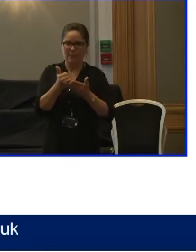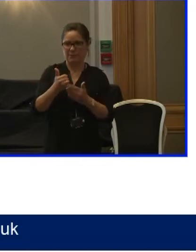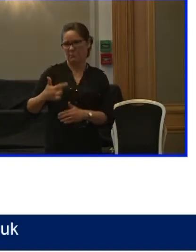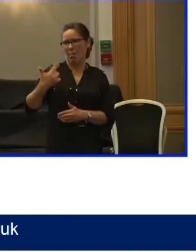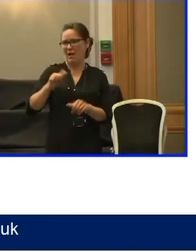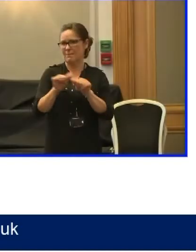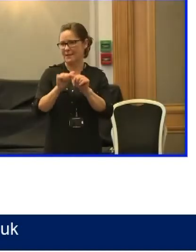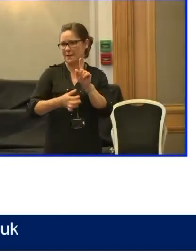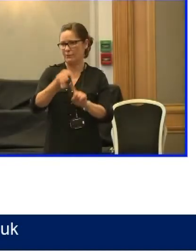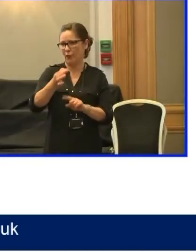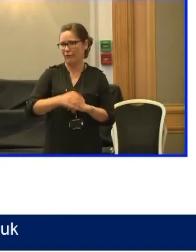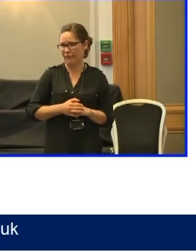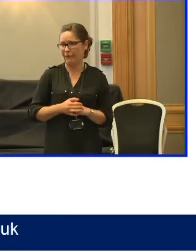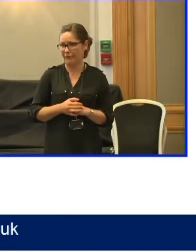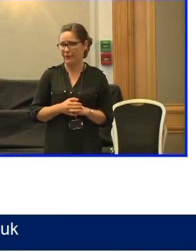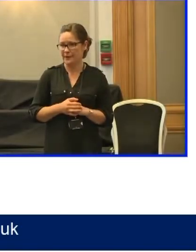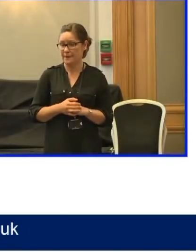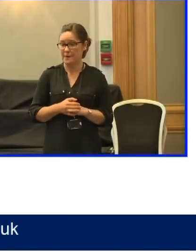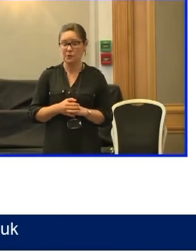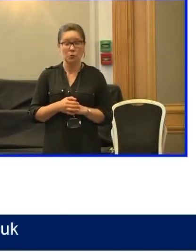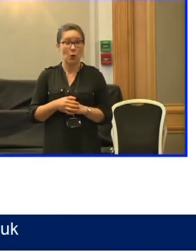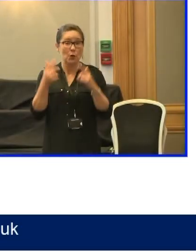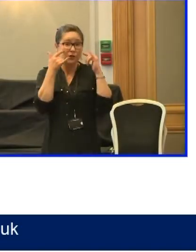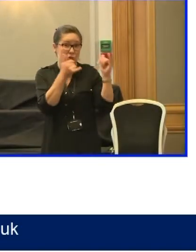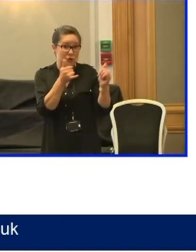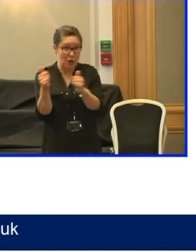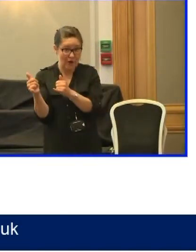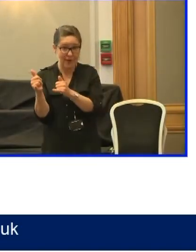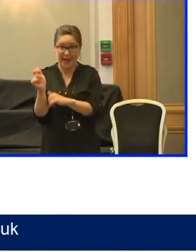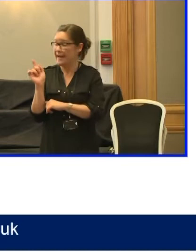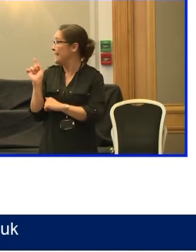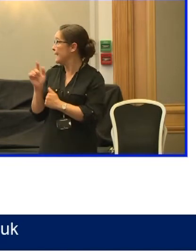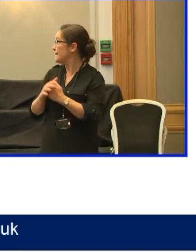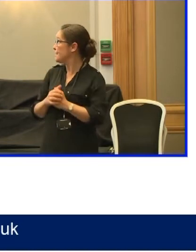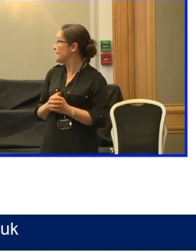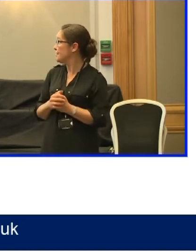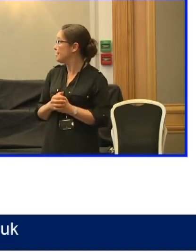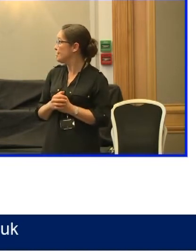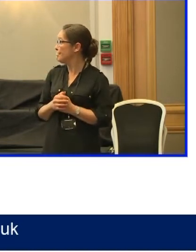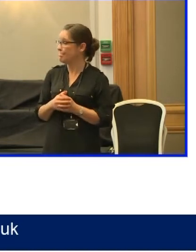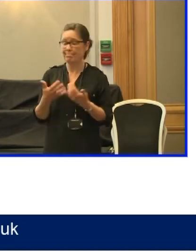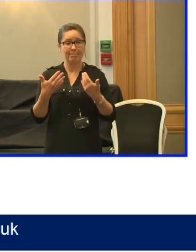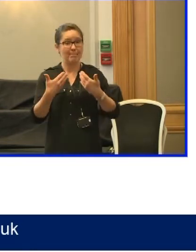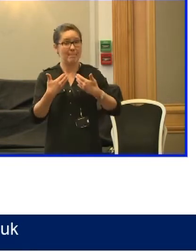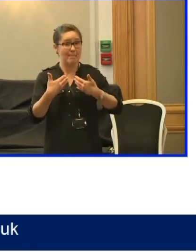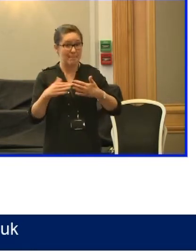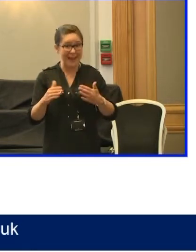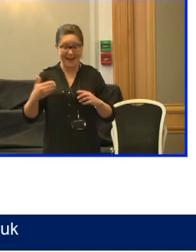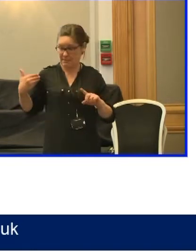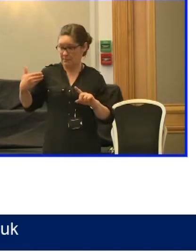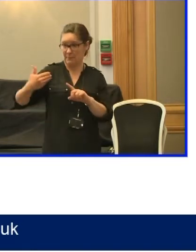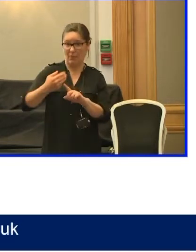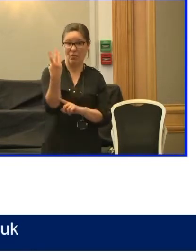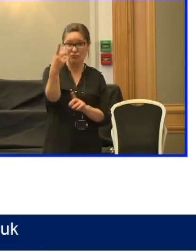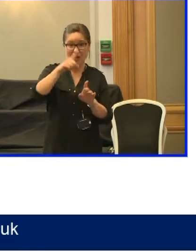loss. So the sight loss survey. So we have completed now 2 3-year tracking